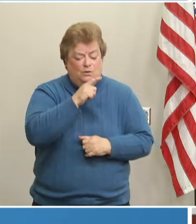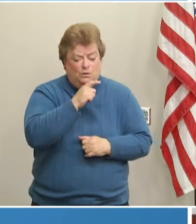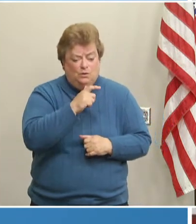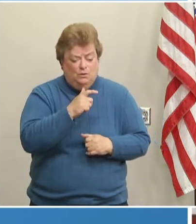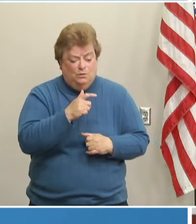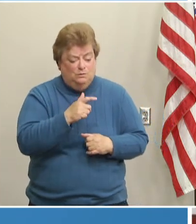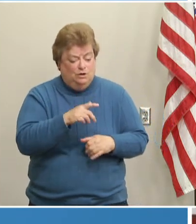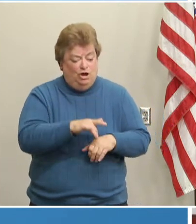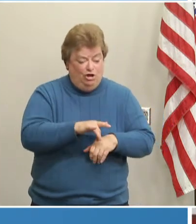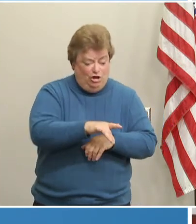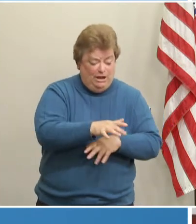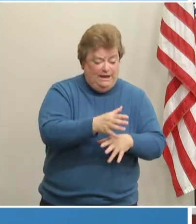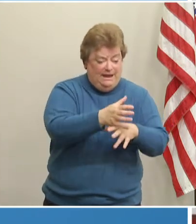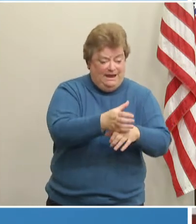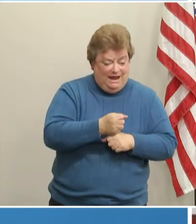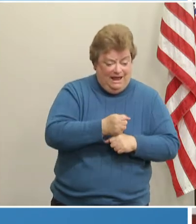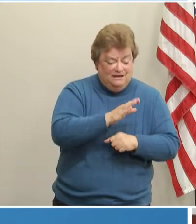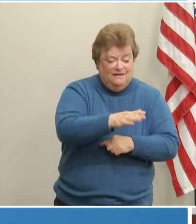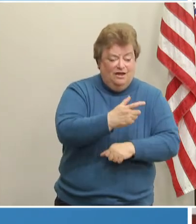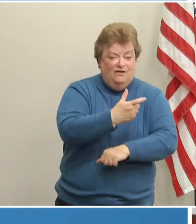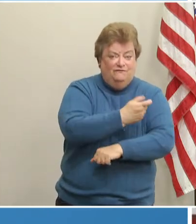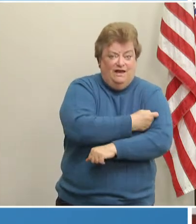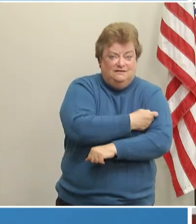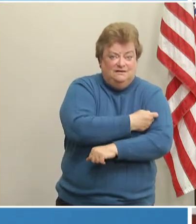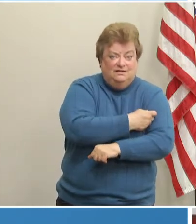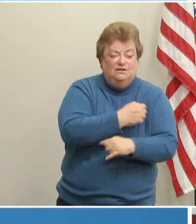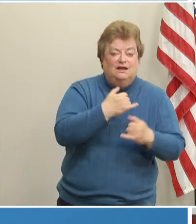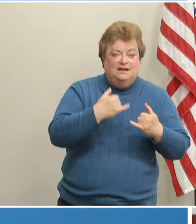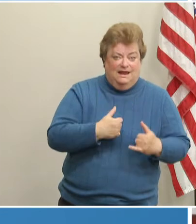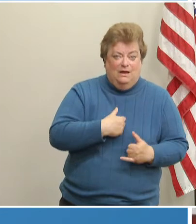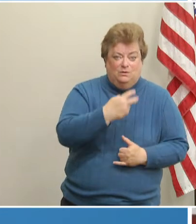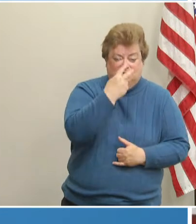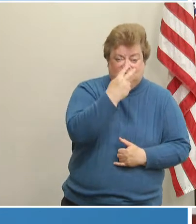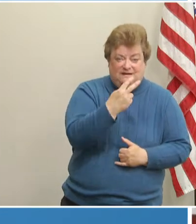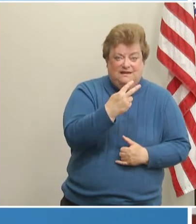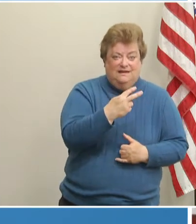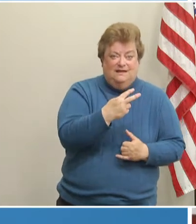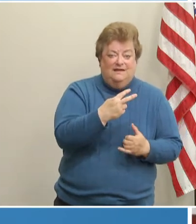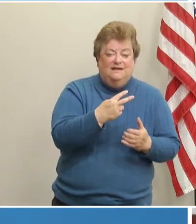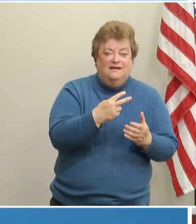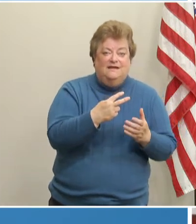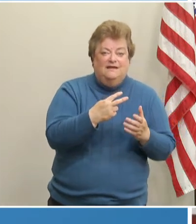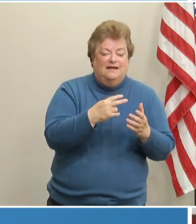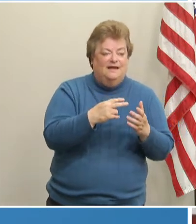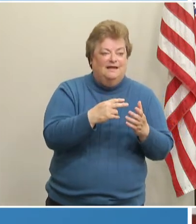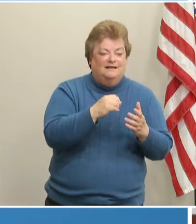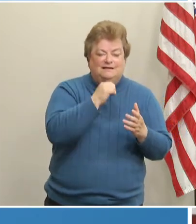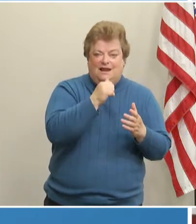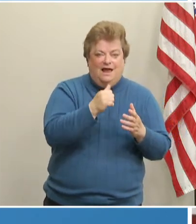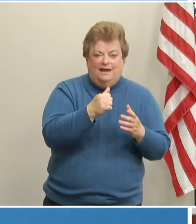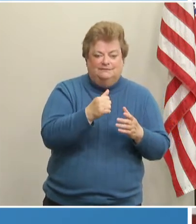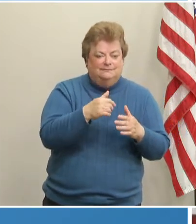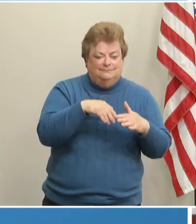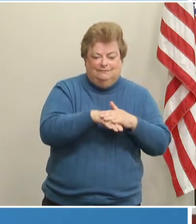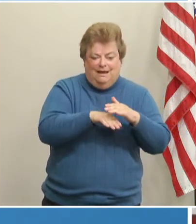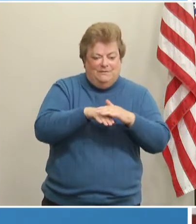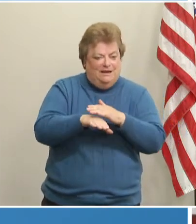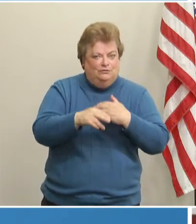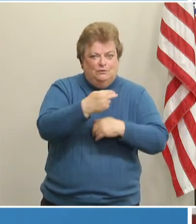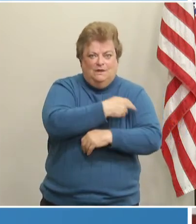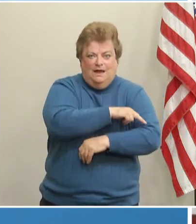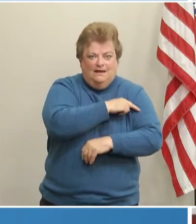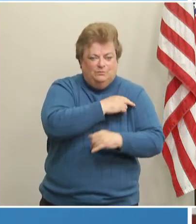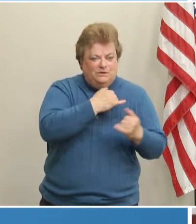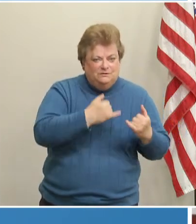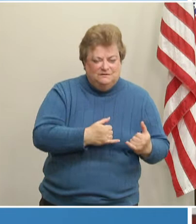stepped up, got their vaccinations. We're seeing those not impacting us as much, and not